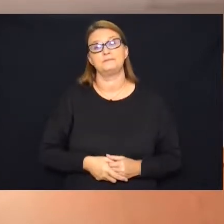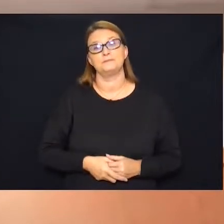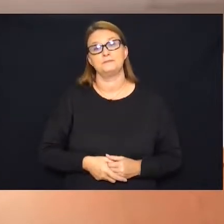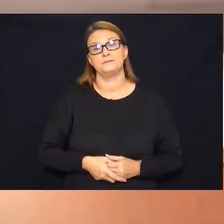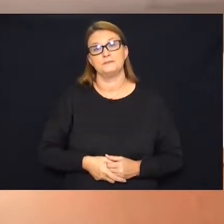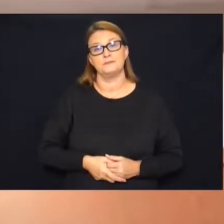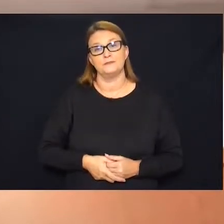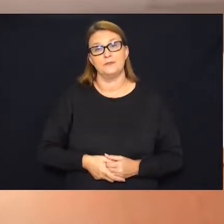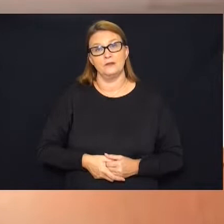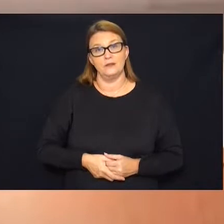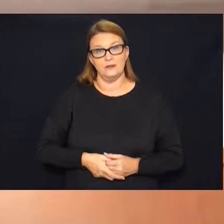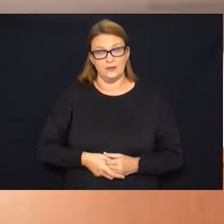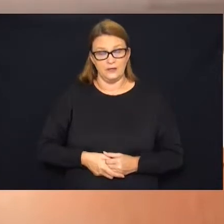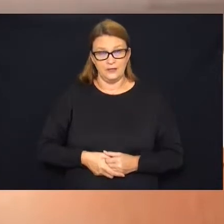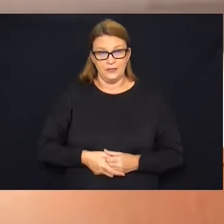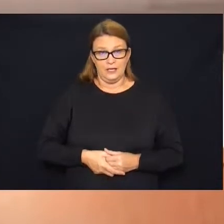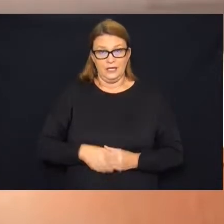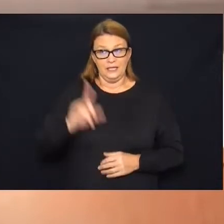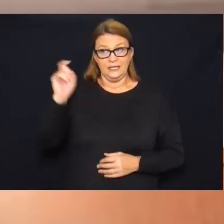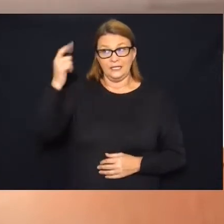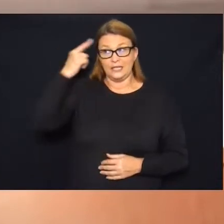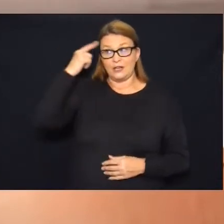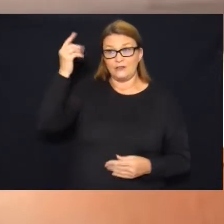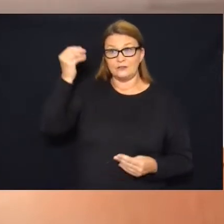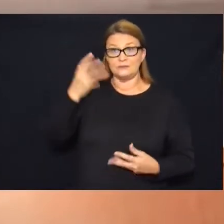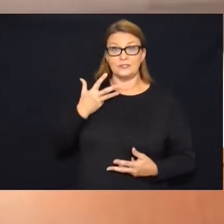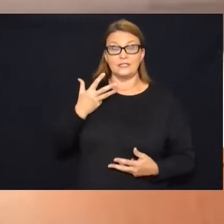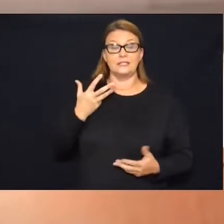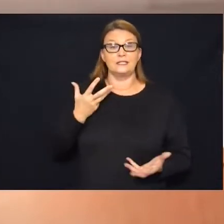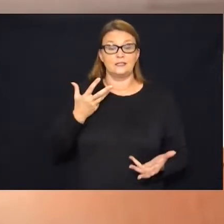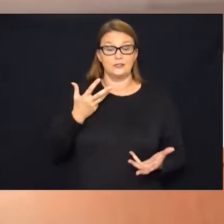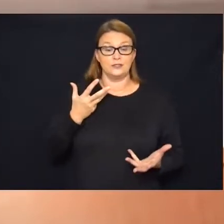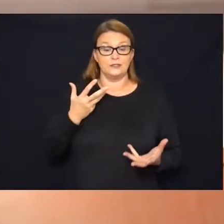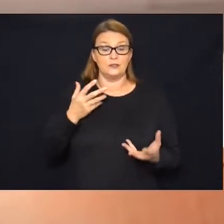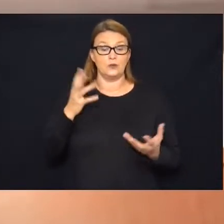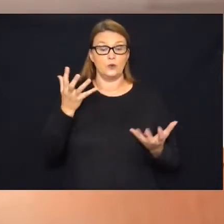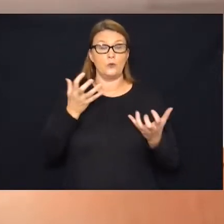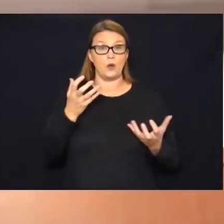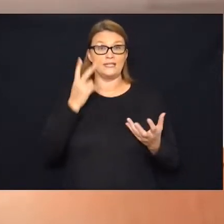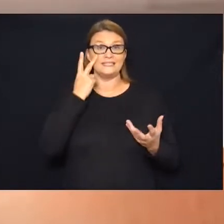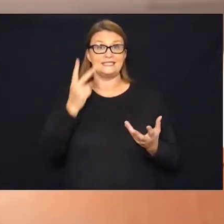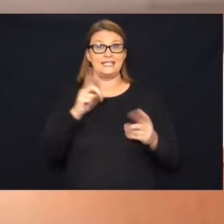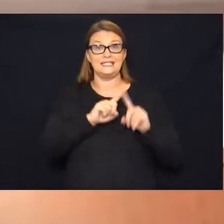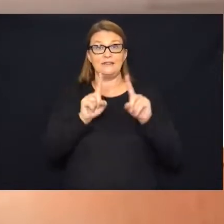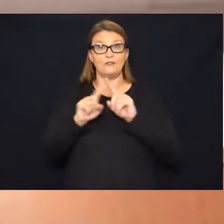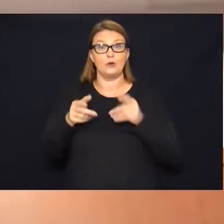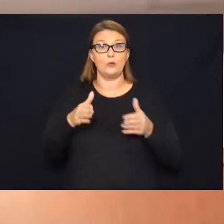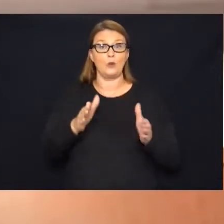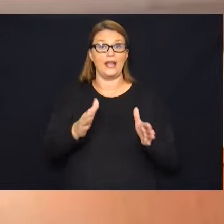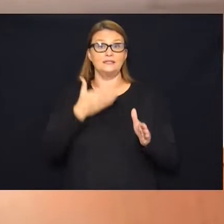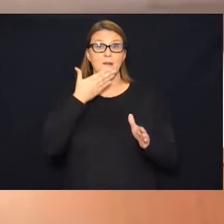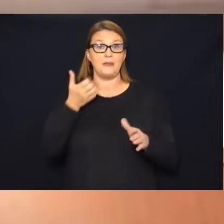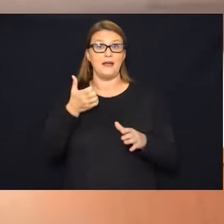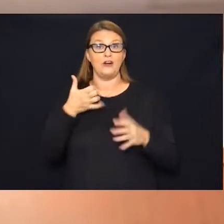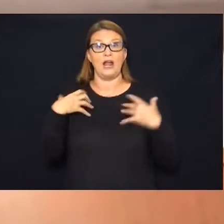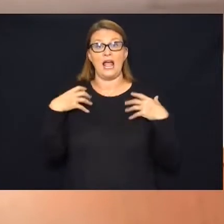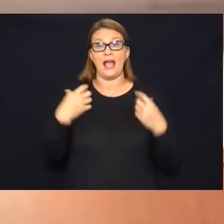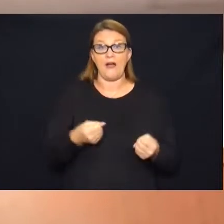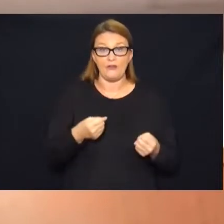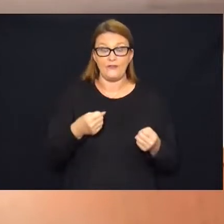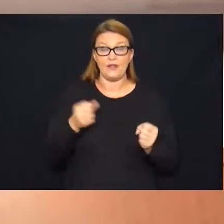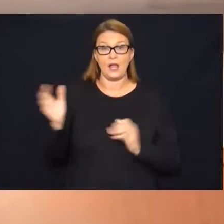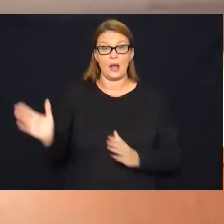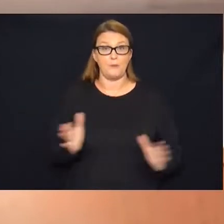leave you with is the governor continues to press us as a task force to look at ways to better help and be prepared